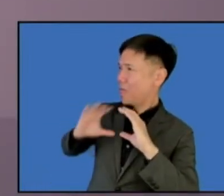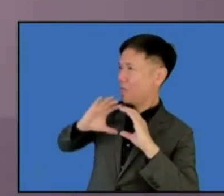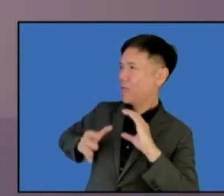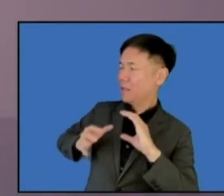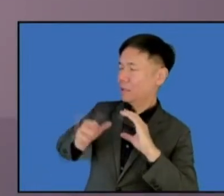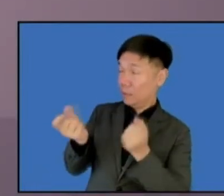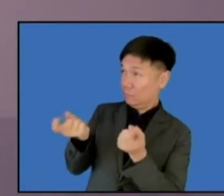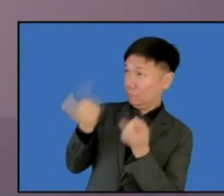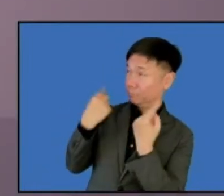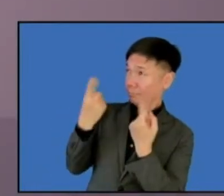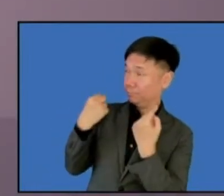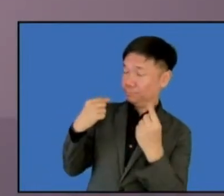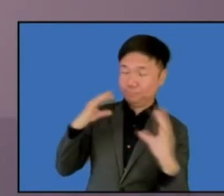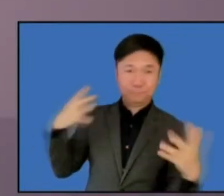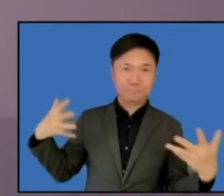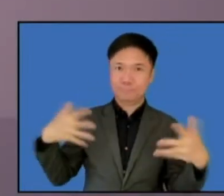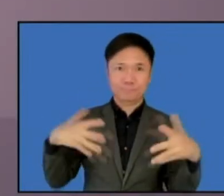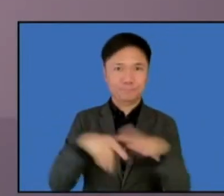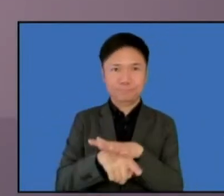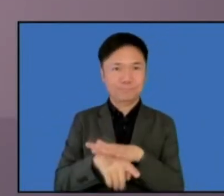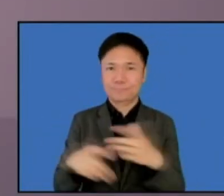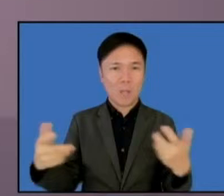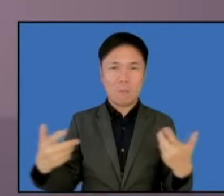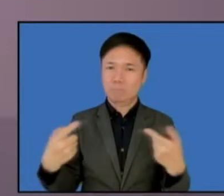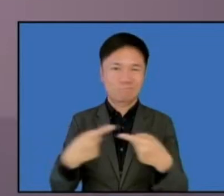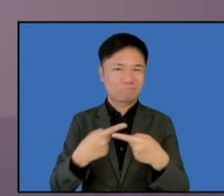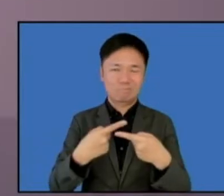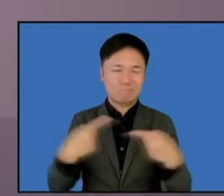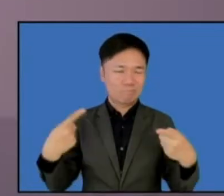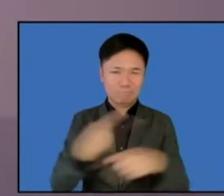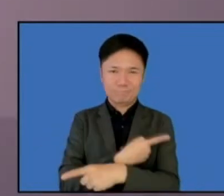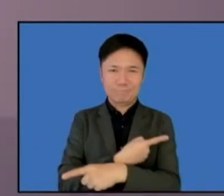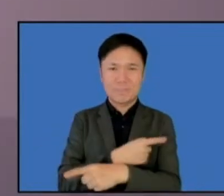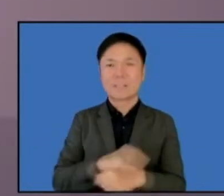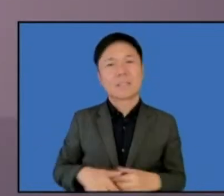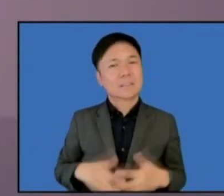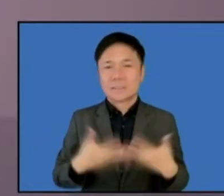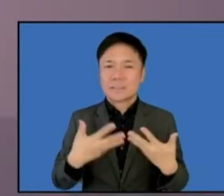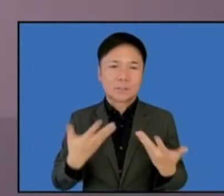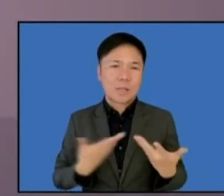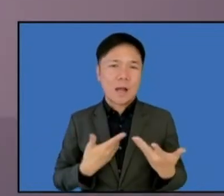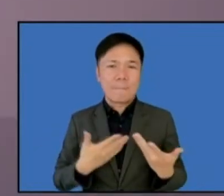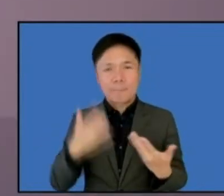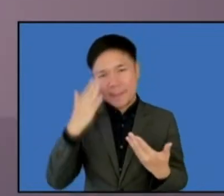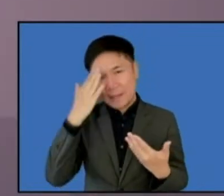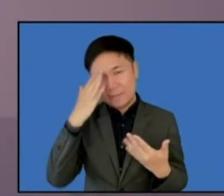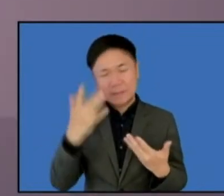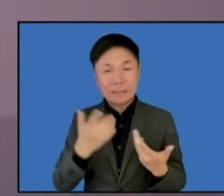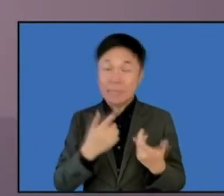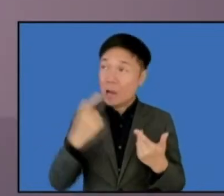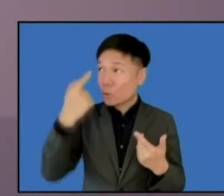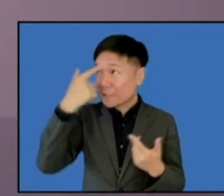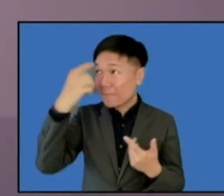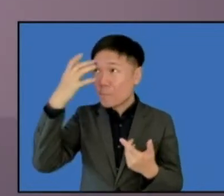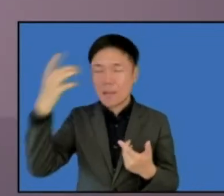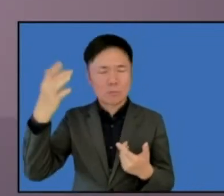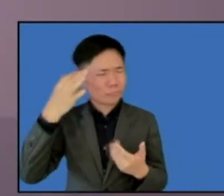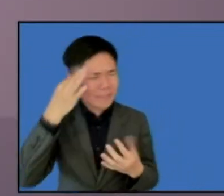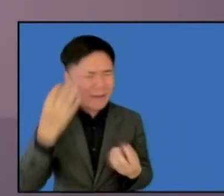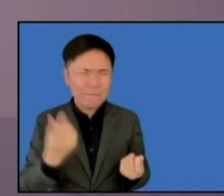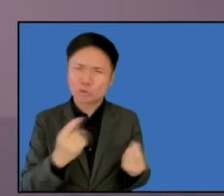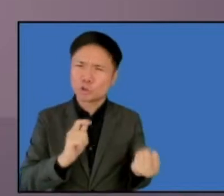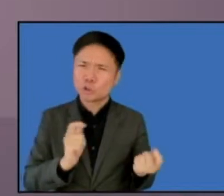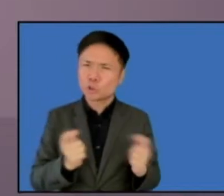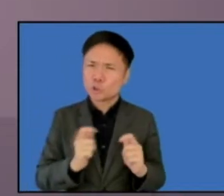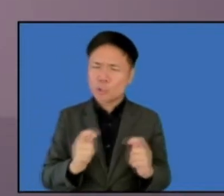organizations and their communities with decision makers have led to some positive outcomes. For example,